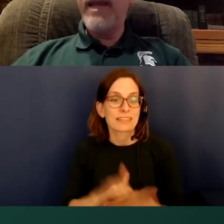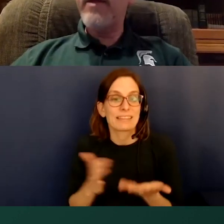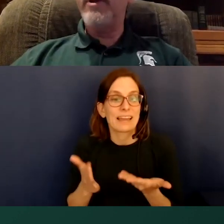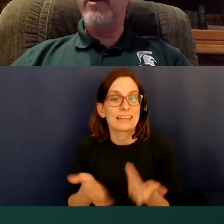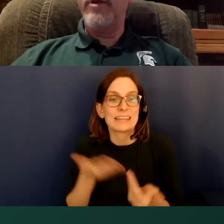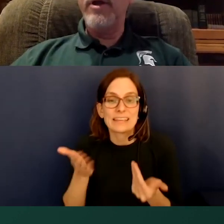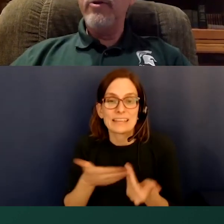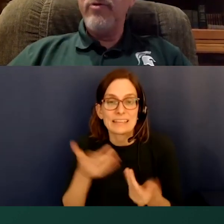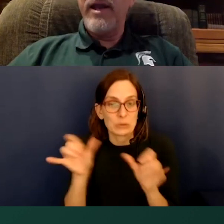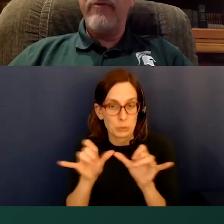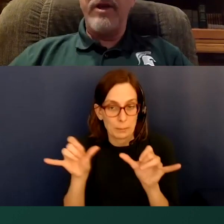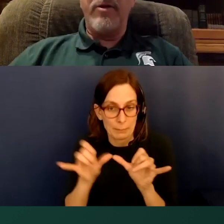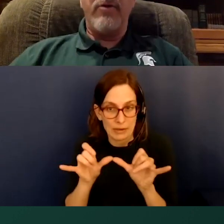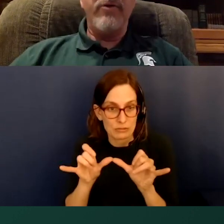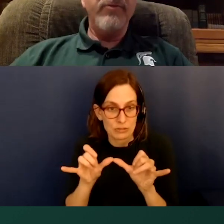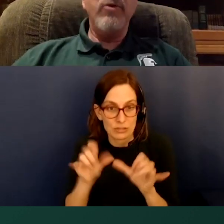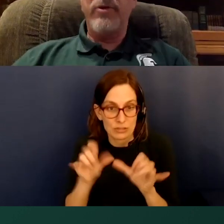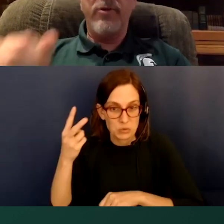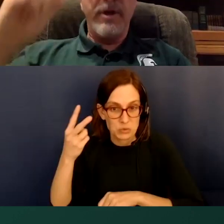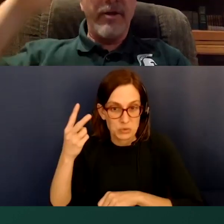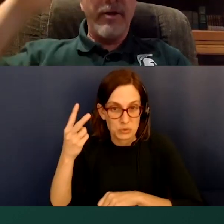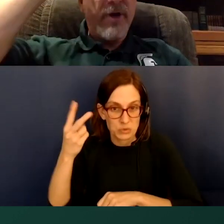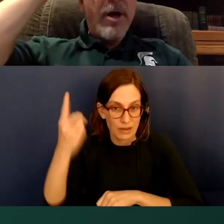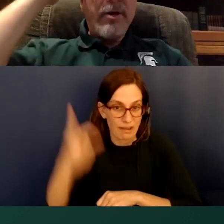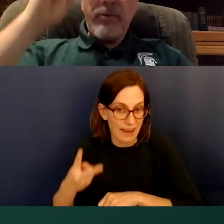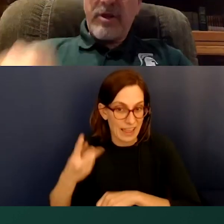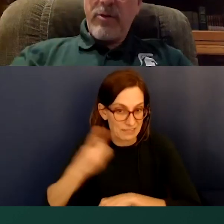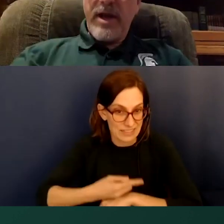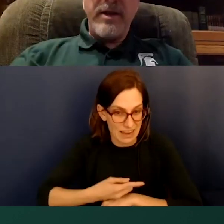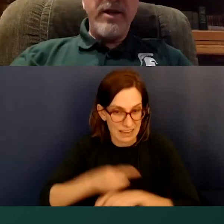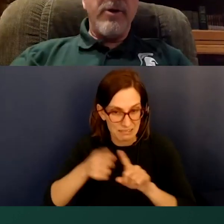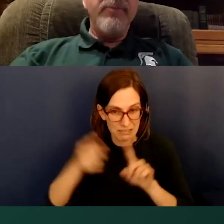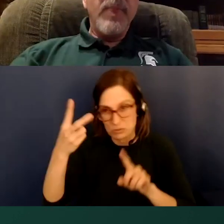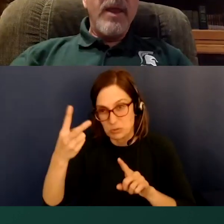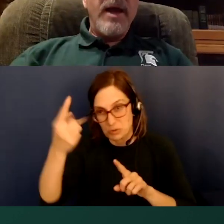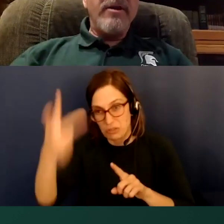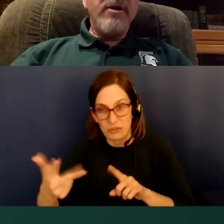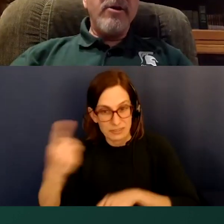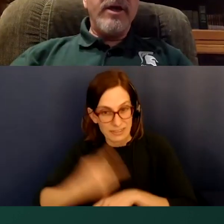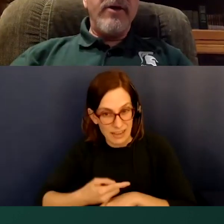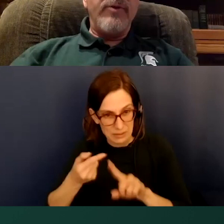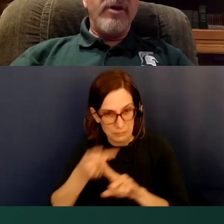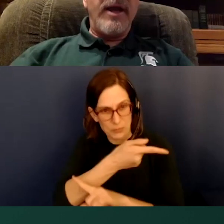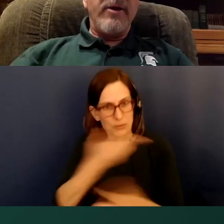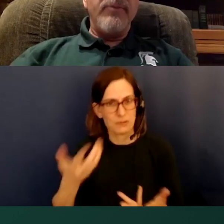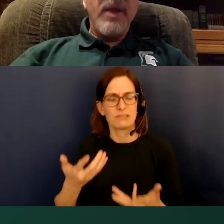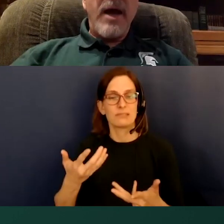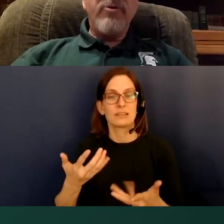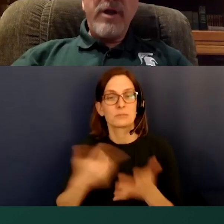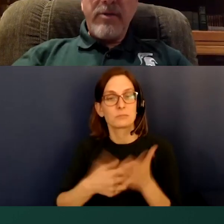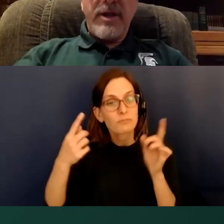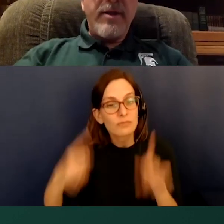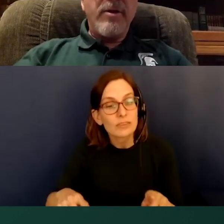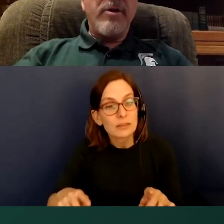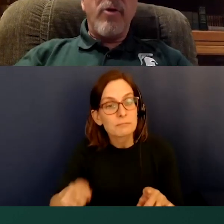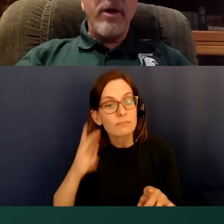You can't miss this. 2.5 days off, 2 1/3 days off. So what's going on here is, let's look here at this angle. I try